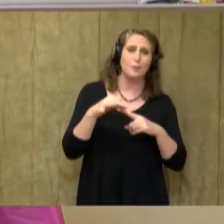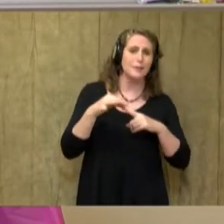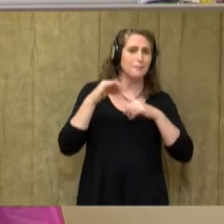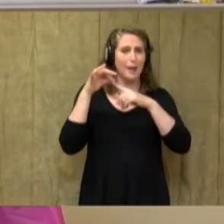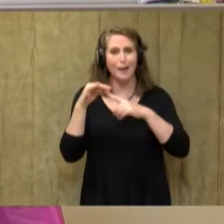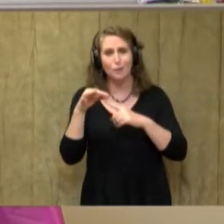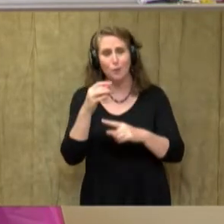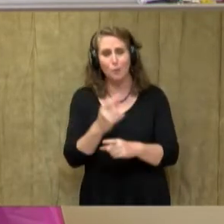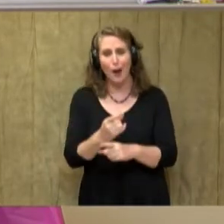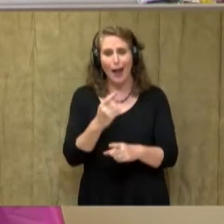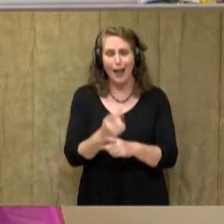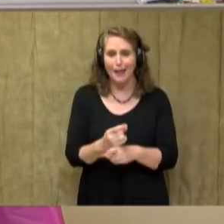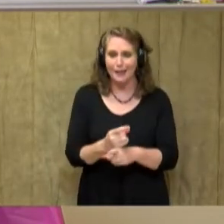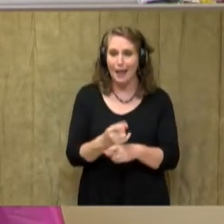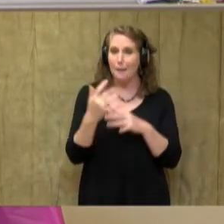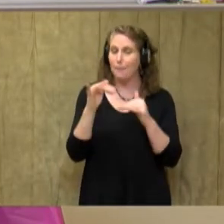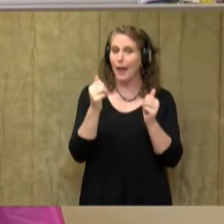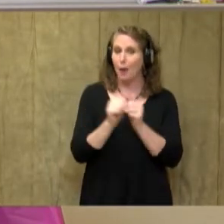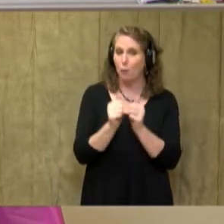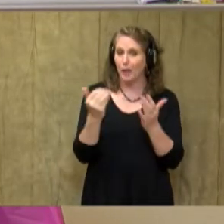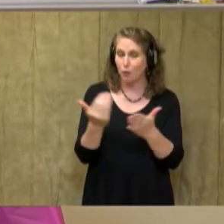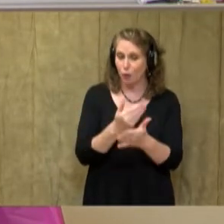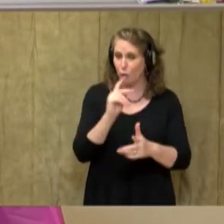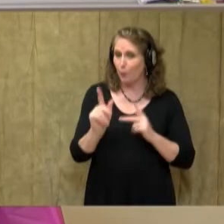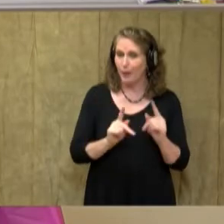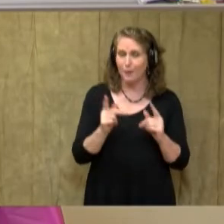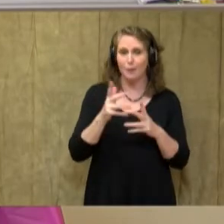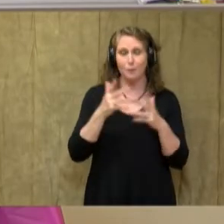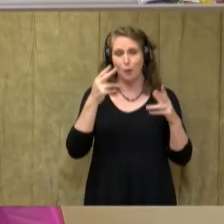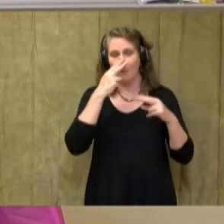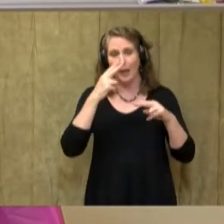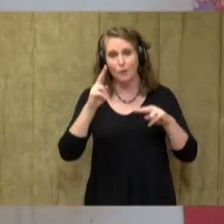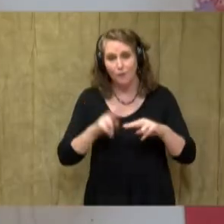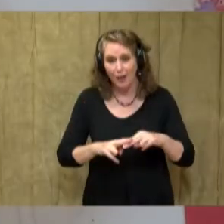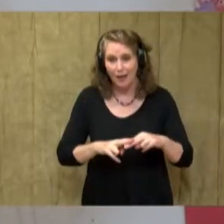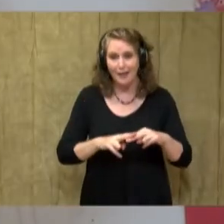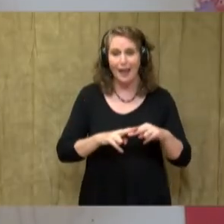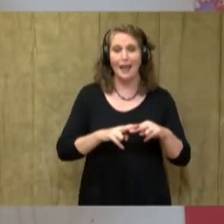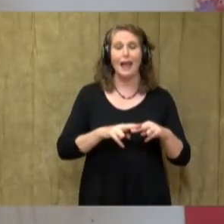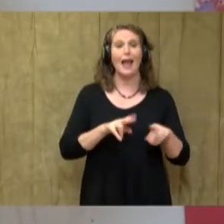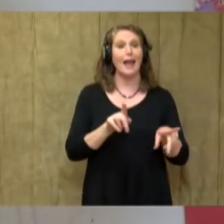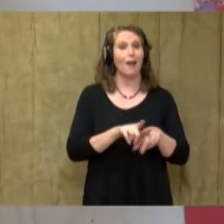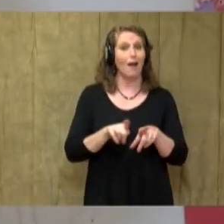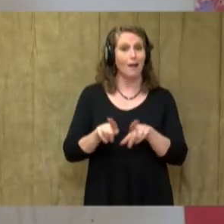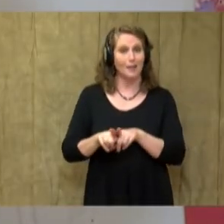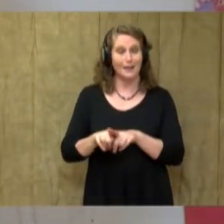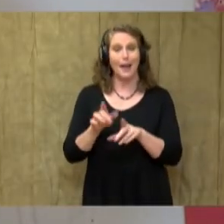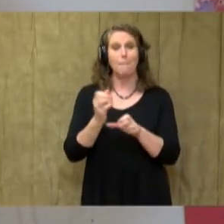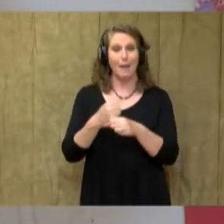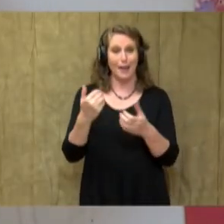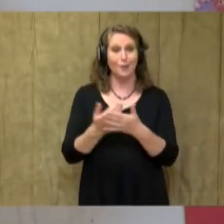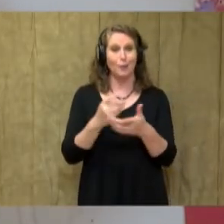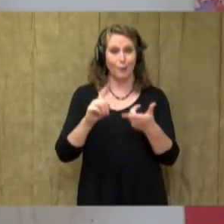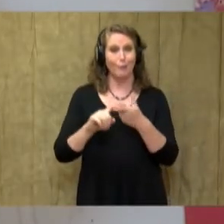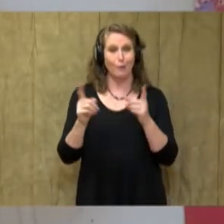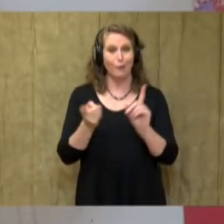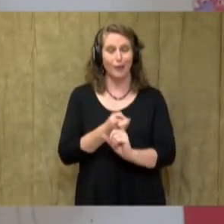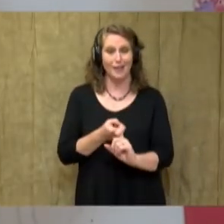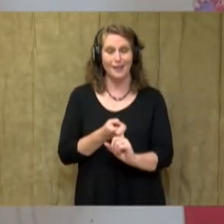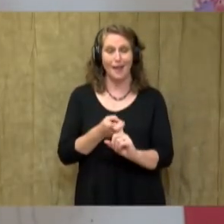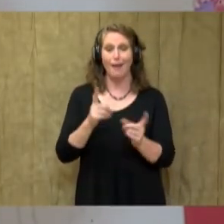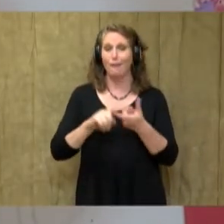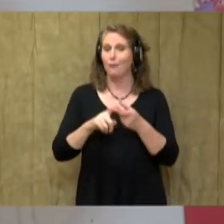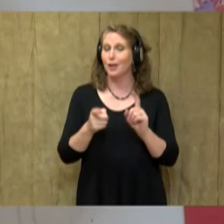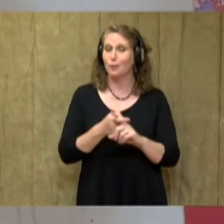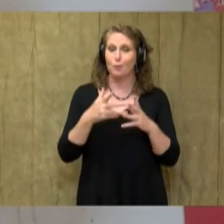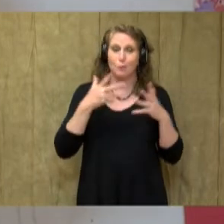special, right? Yeah, playing with new people is so much fun, and so is making new friends. Friendships